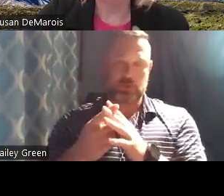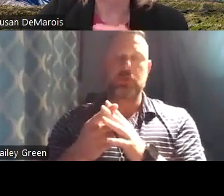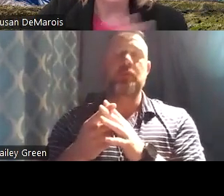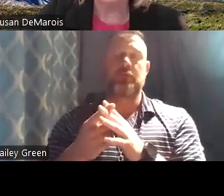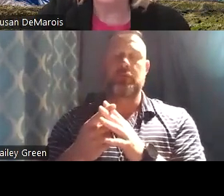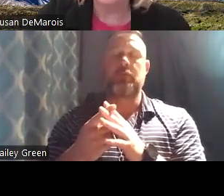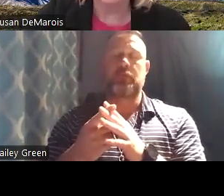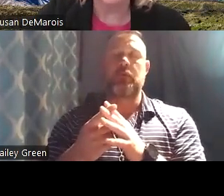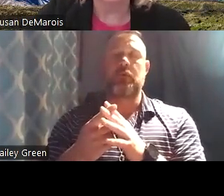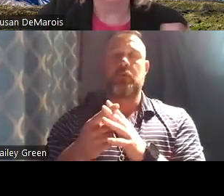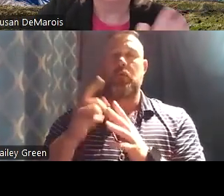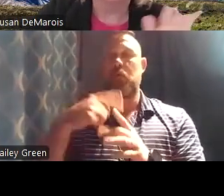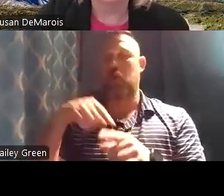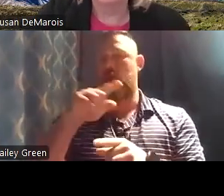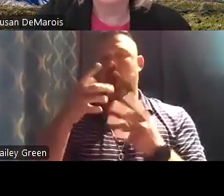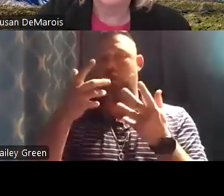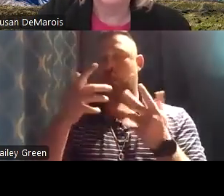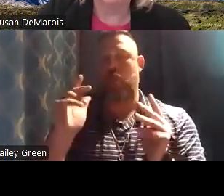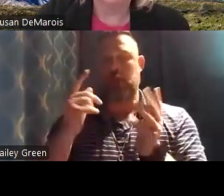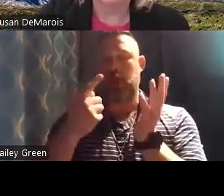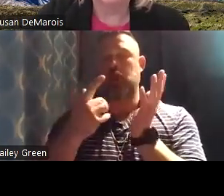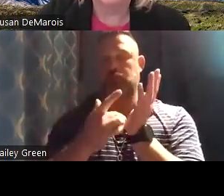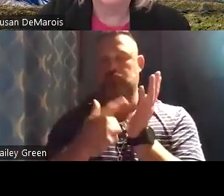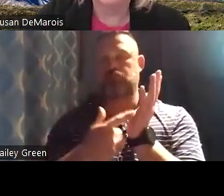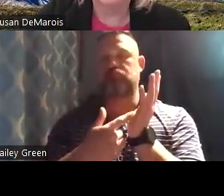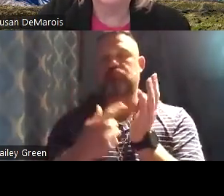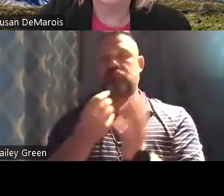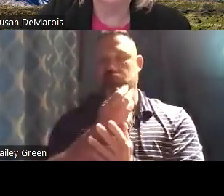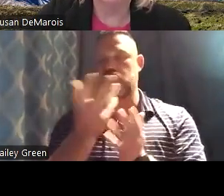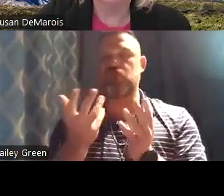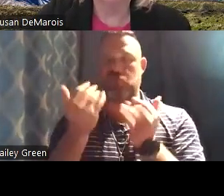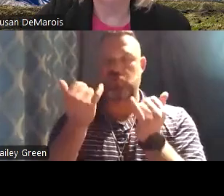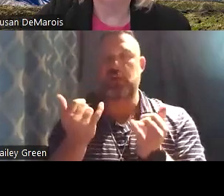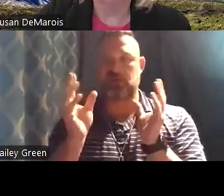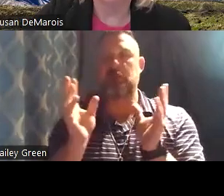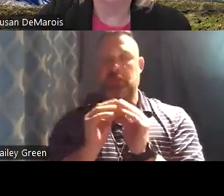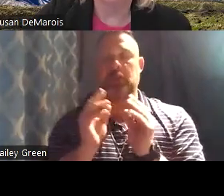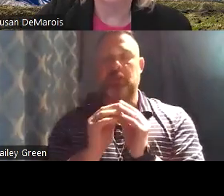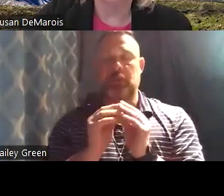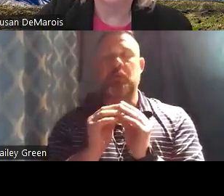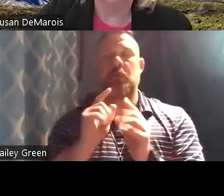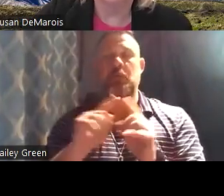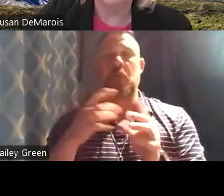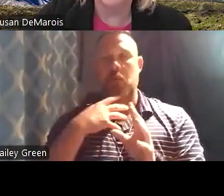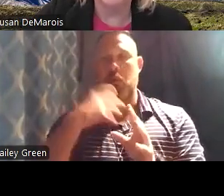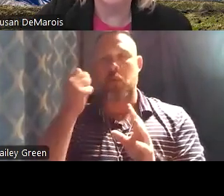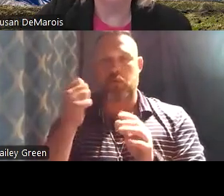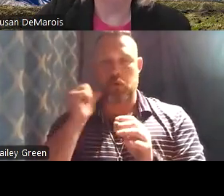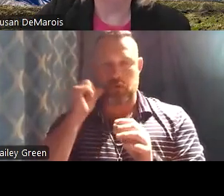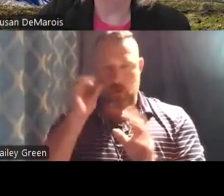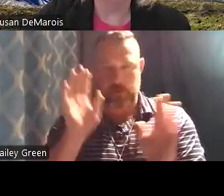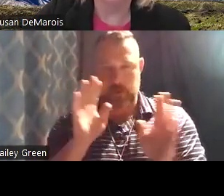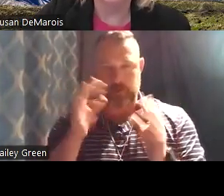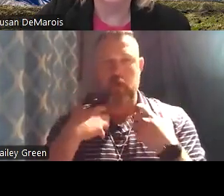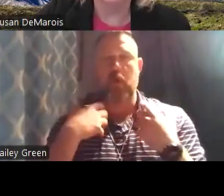upon. You've already touched on a number of them already in today's meeting, but certainly older adult behavioral health will